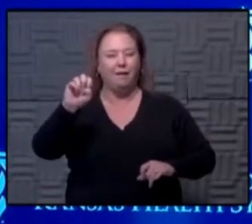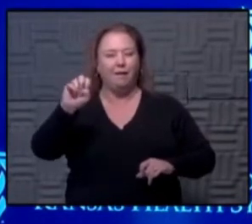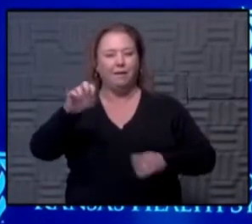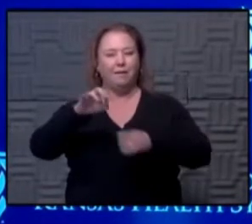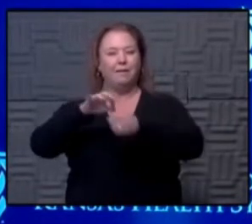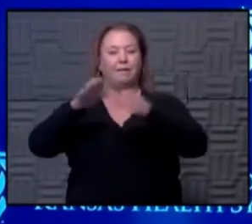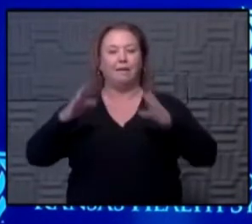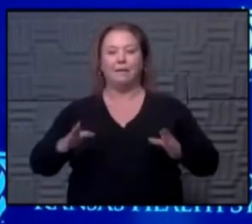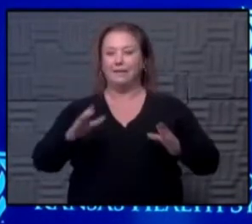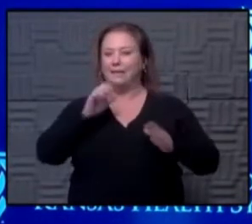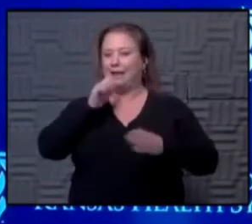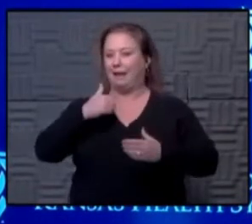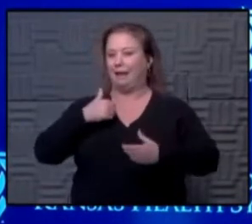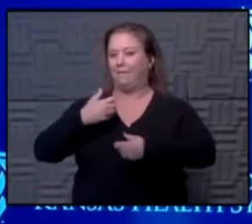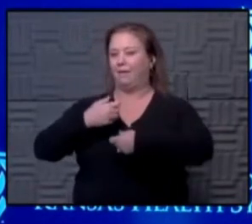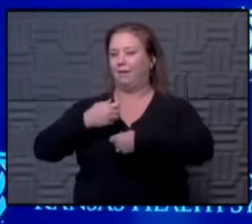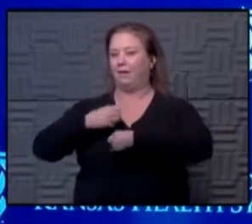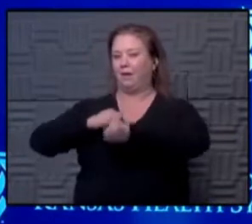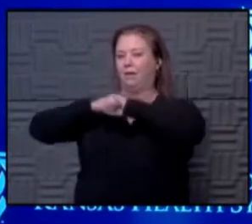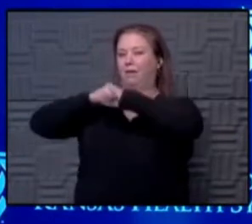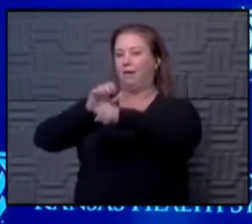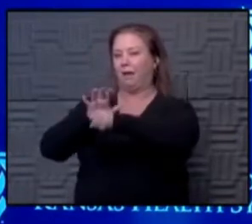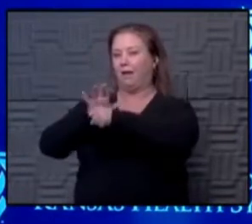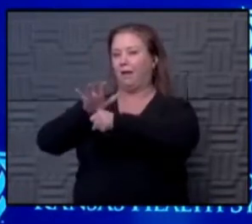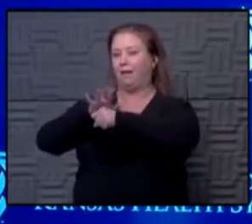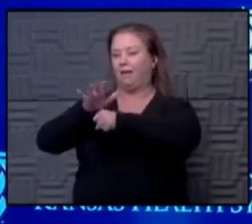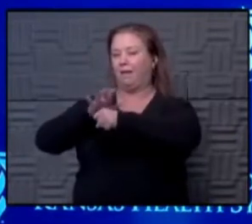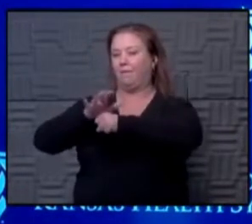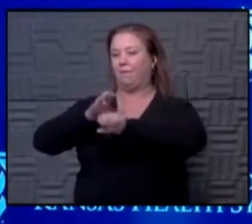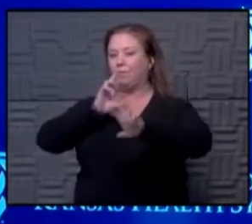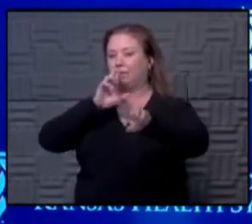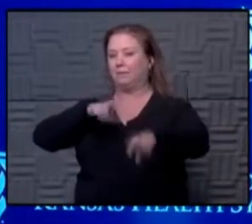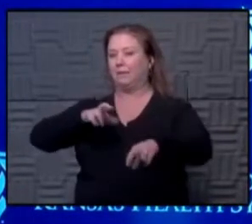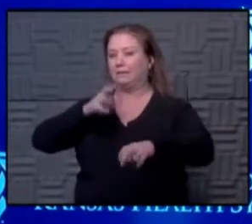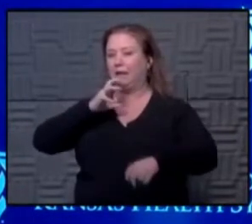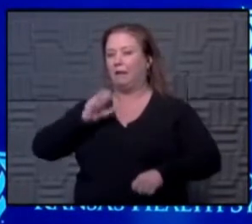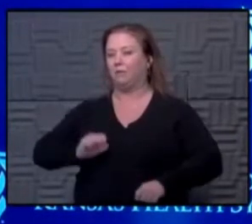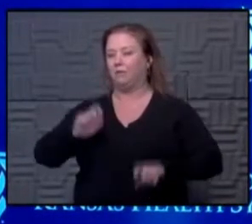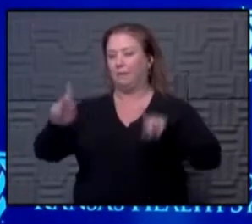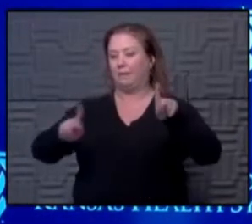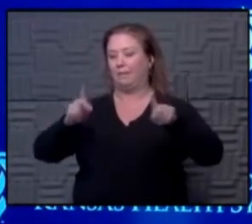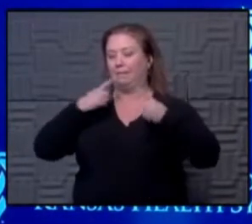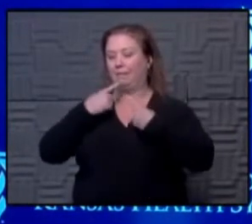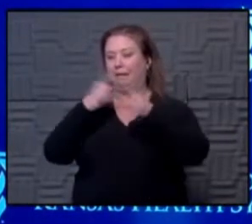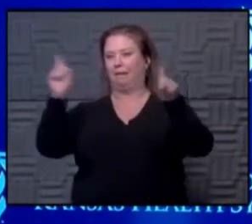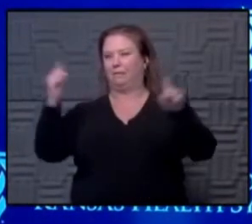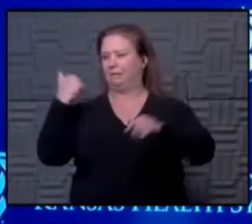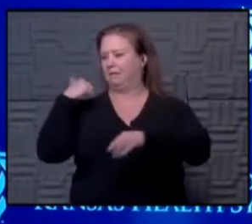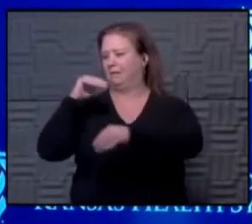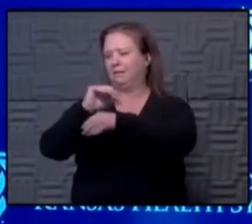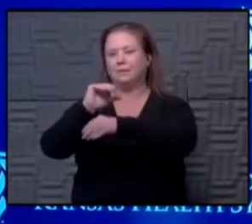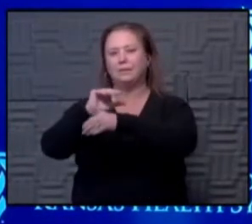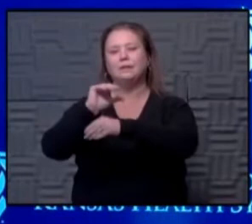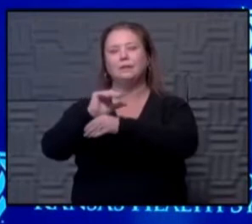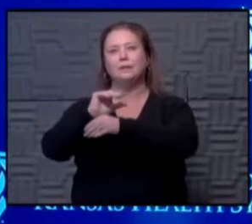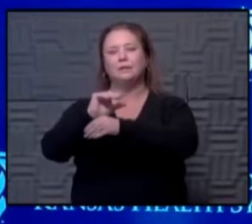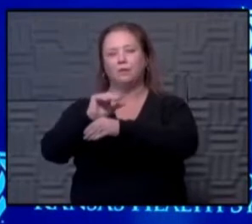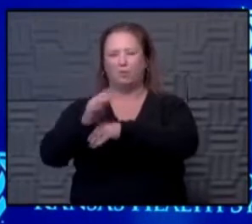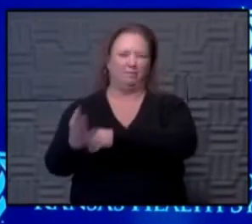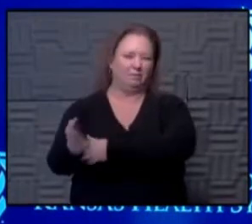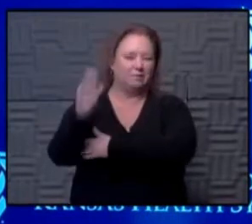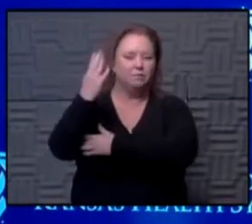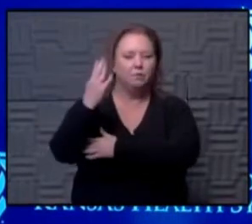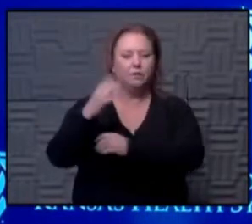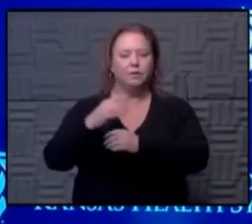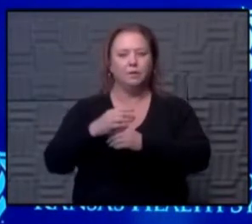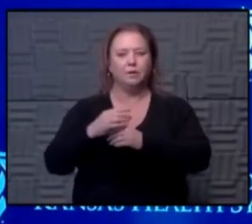not generating enough immune response in the elderly. They publicly said, I think last night or early this morning,